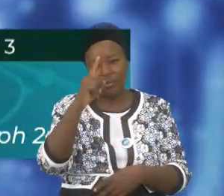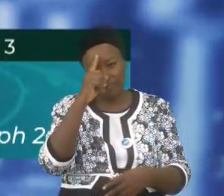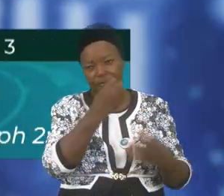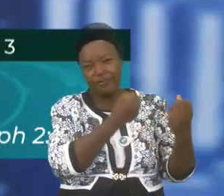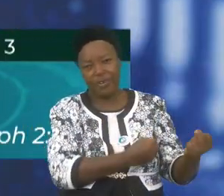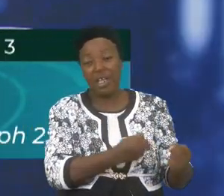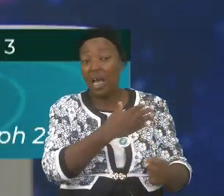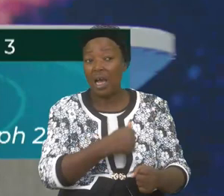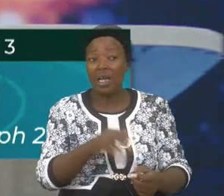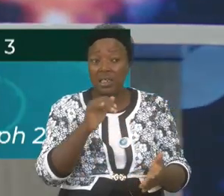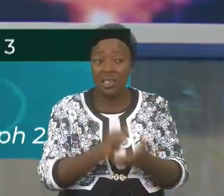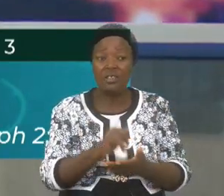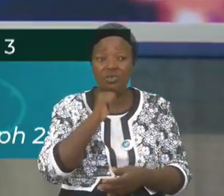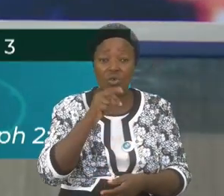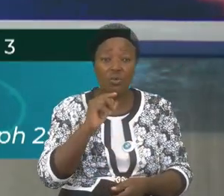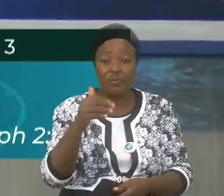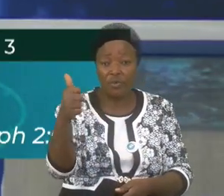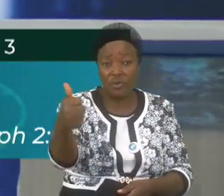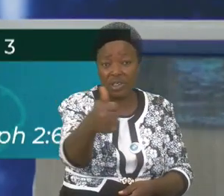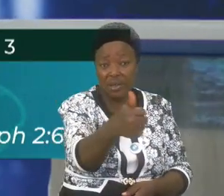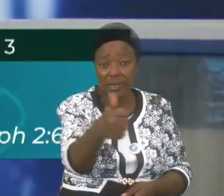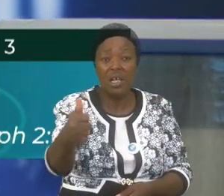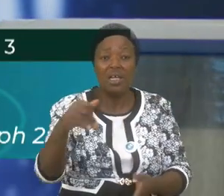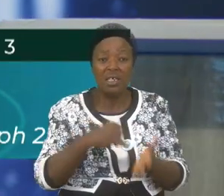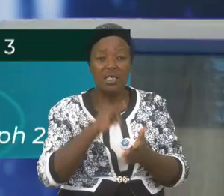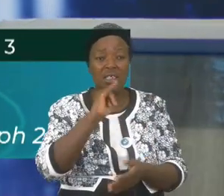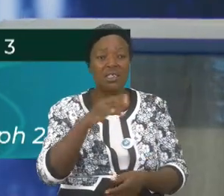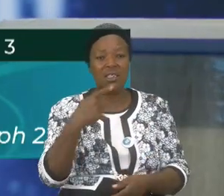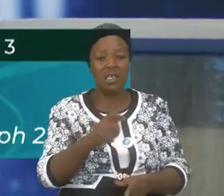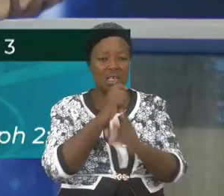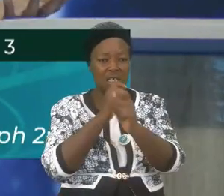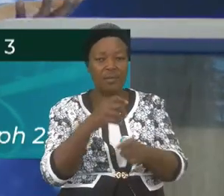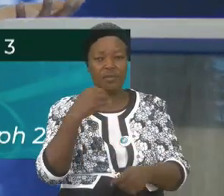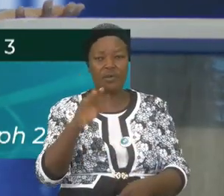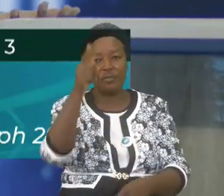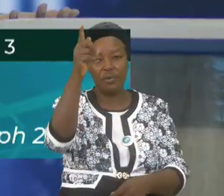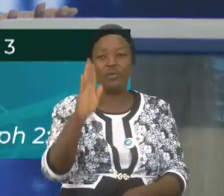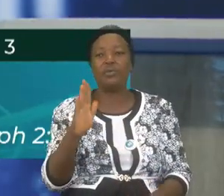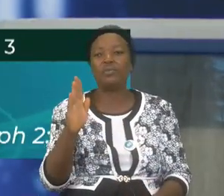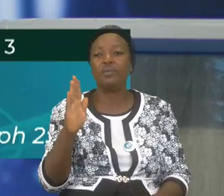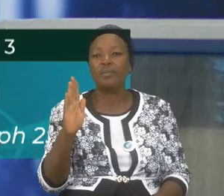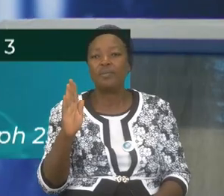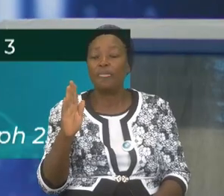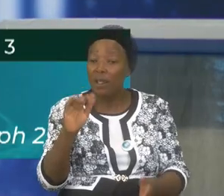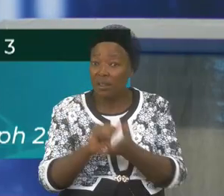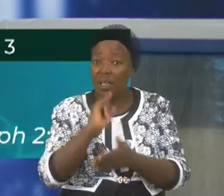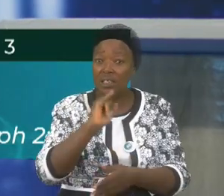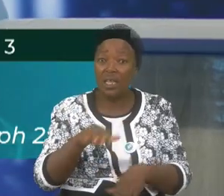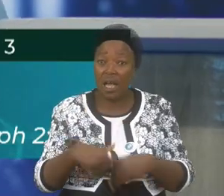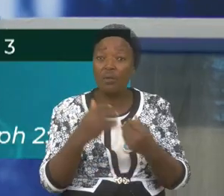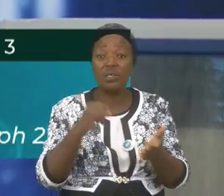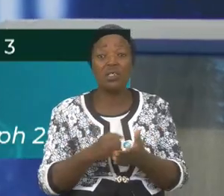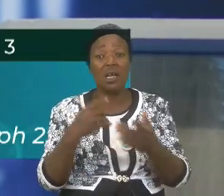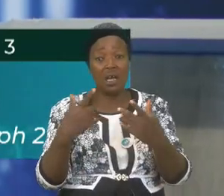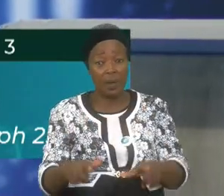the gift of God. That's how it comes. That's how your victory comes. That's how your revelation